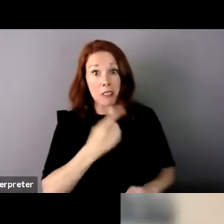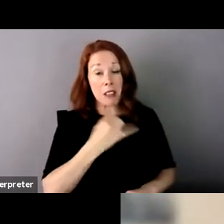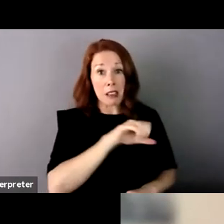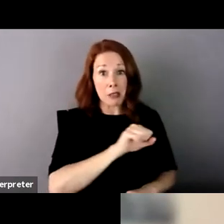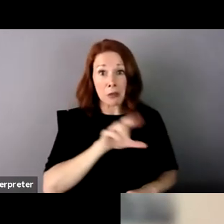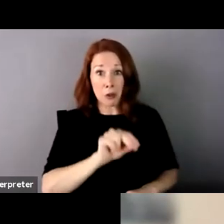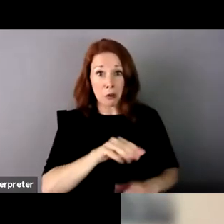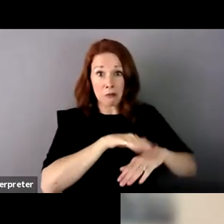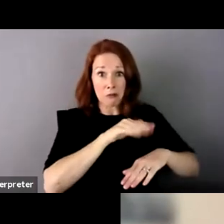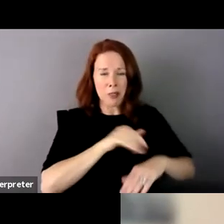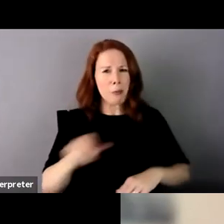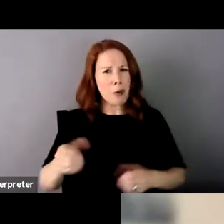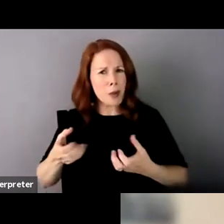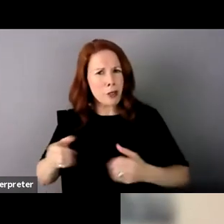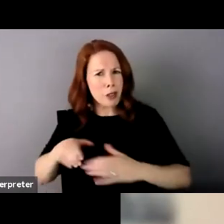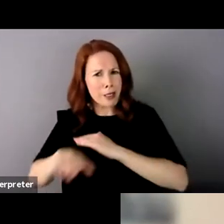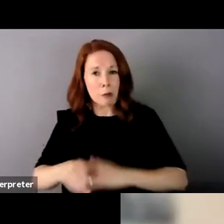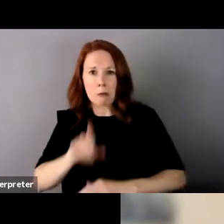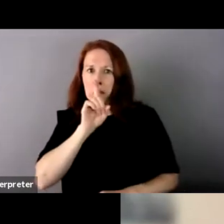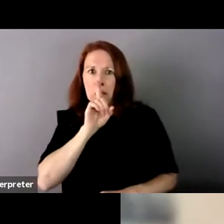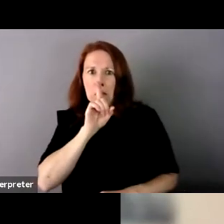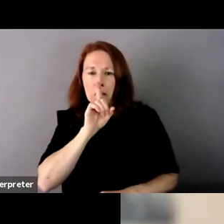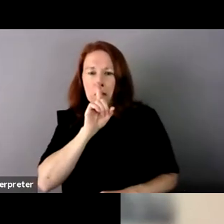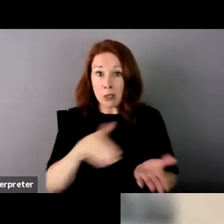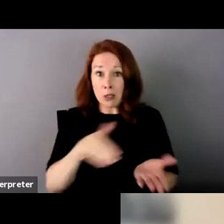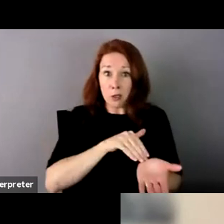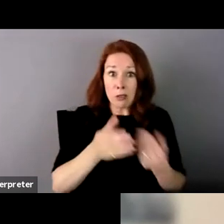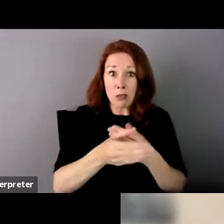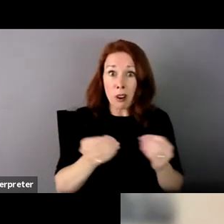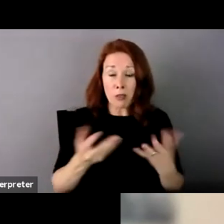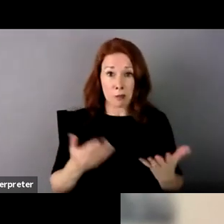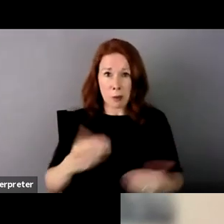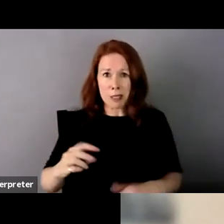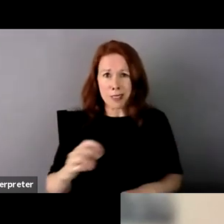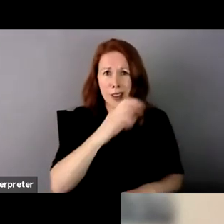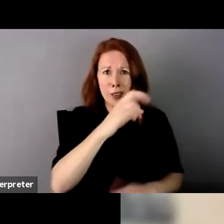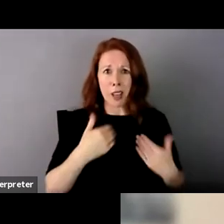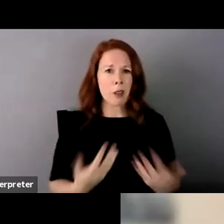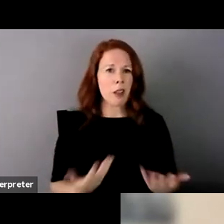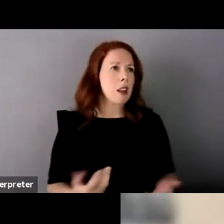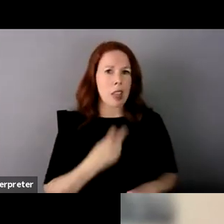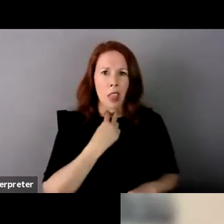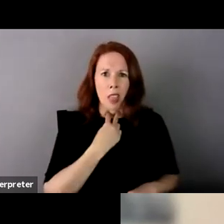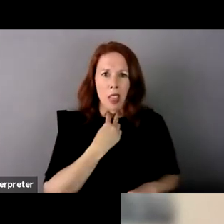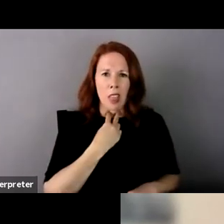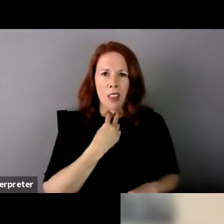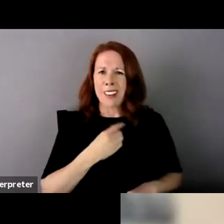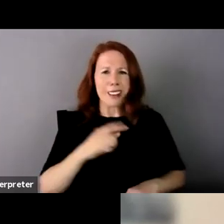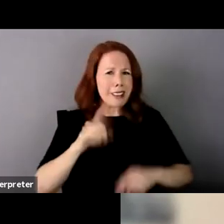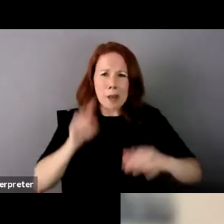really be sure what I'm going to encounter, even going to, say, a doctor's office. They might have a staircase or something. And that